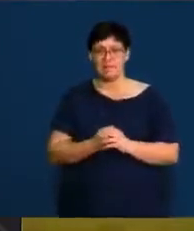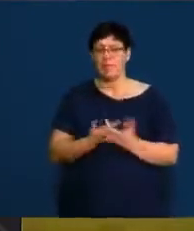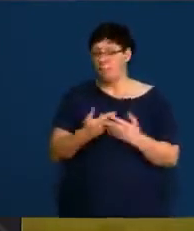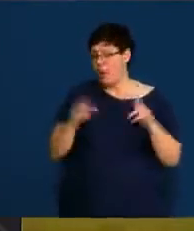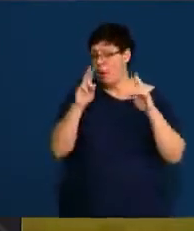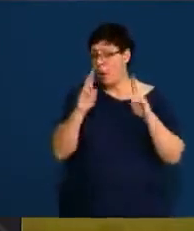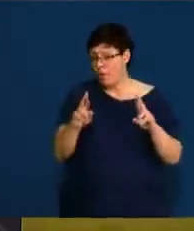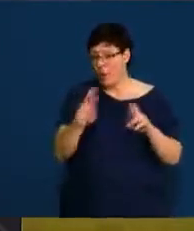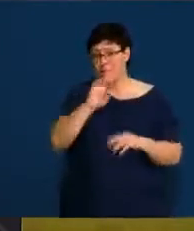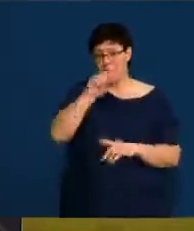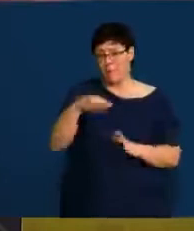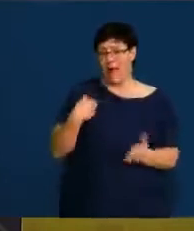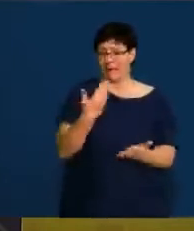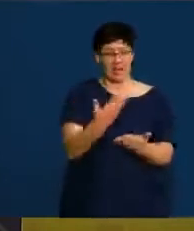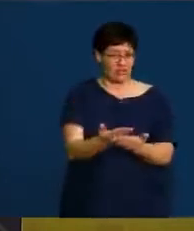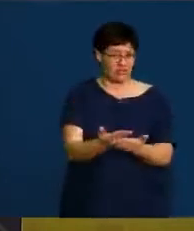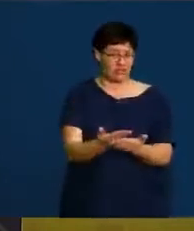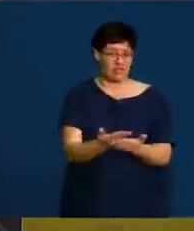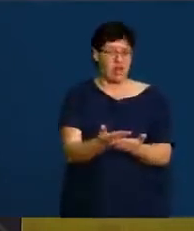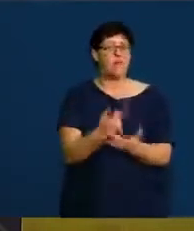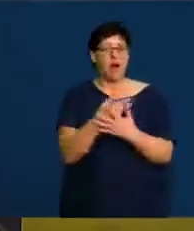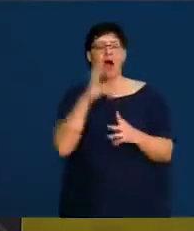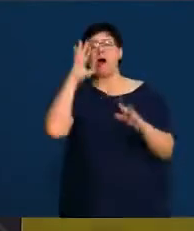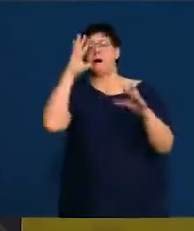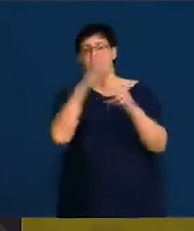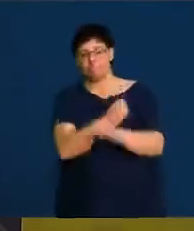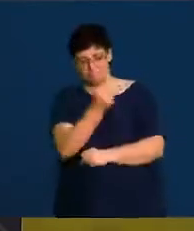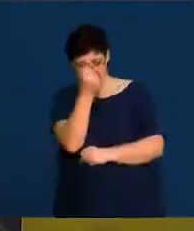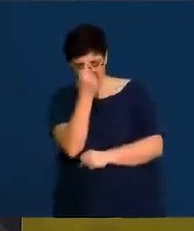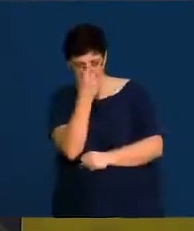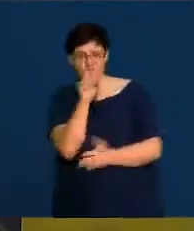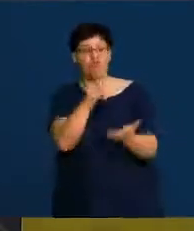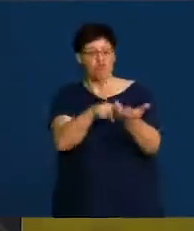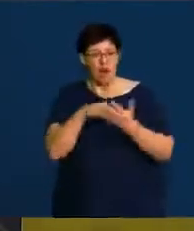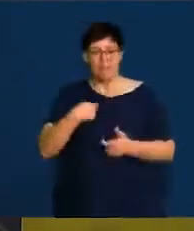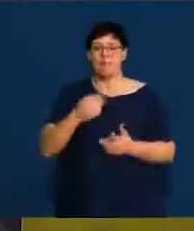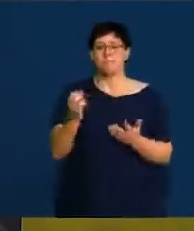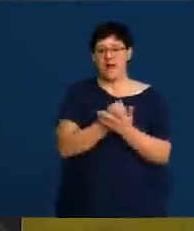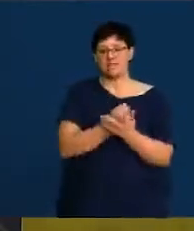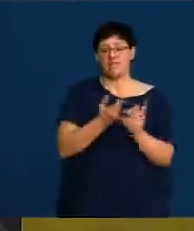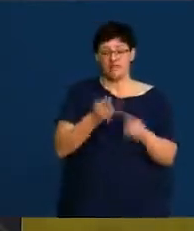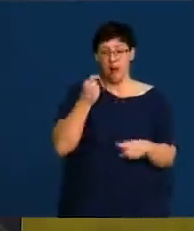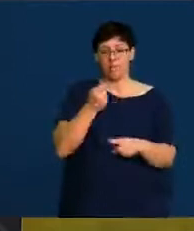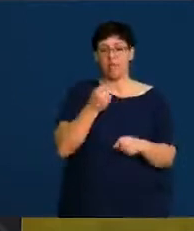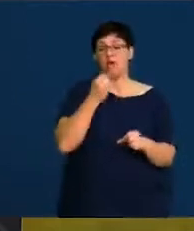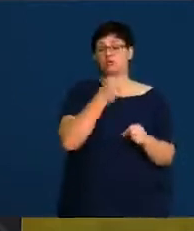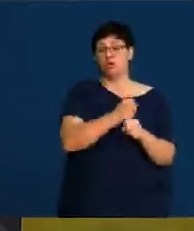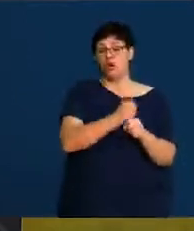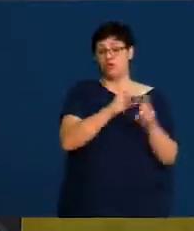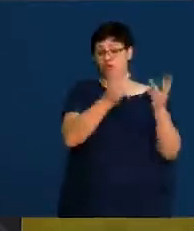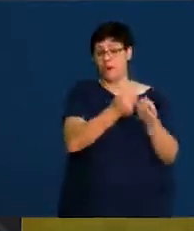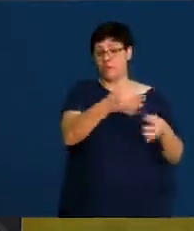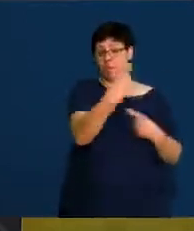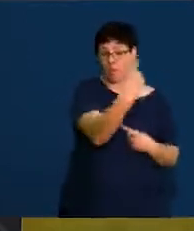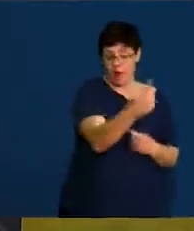hope that map applications is giving you some insight of the requirements that you need to take from Geography Paper 1 to